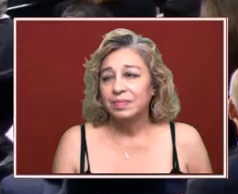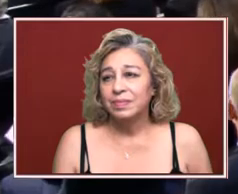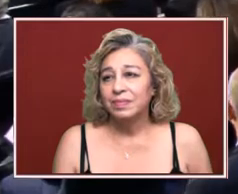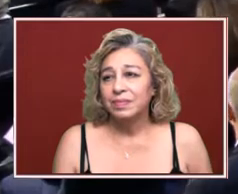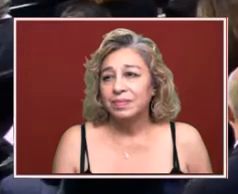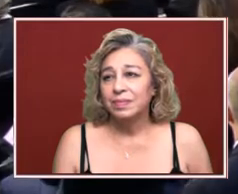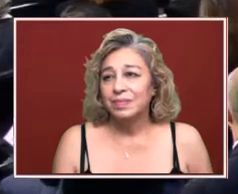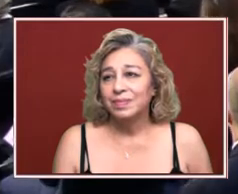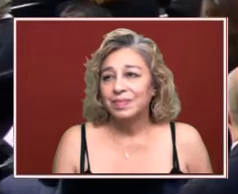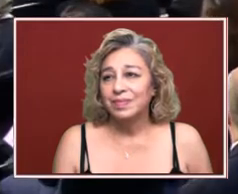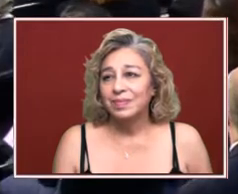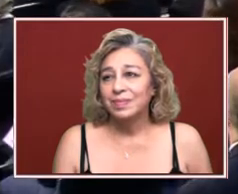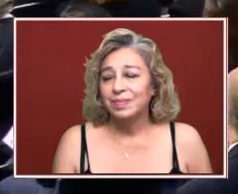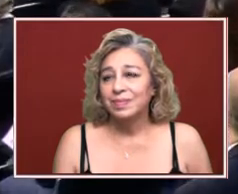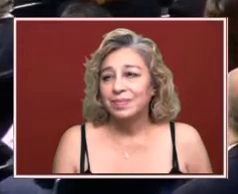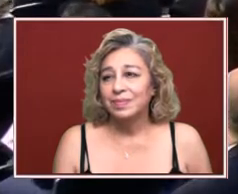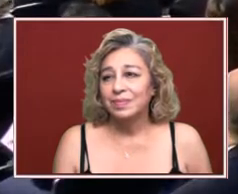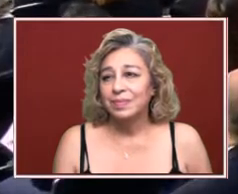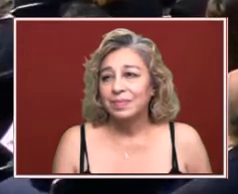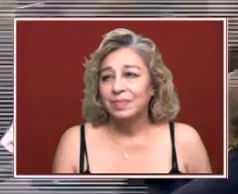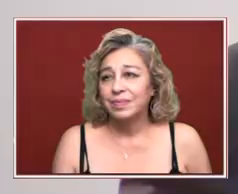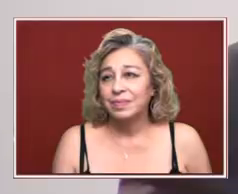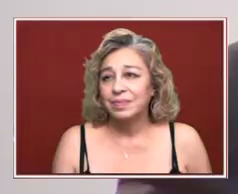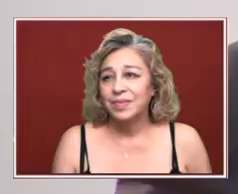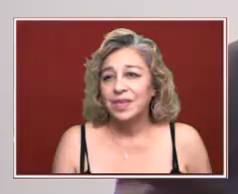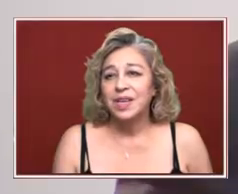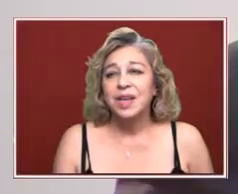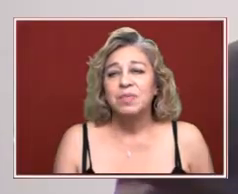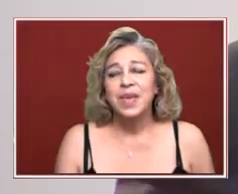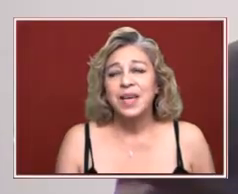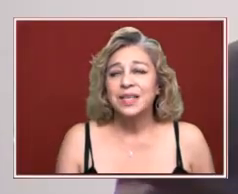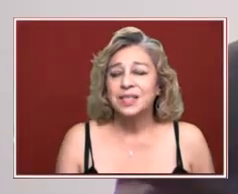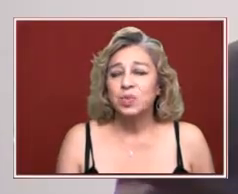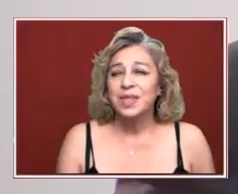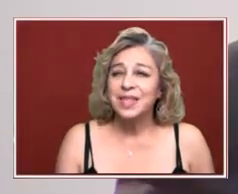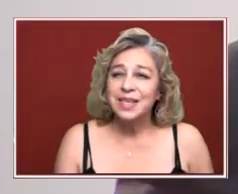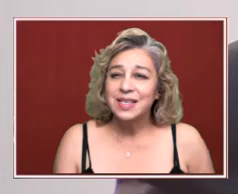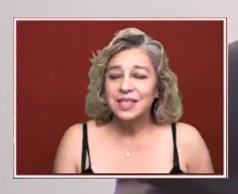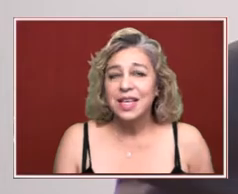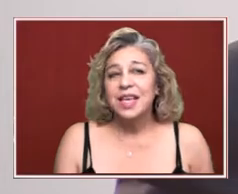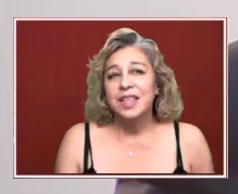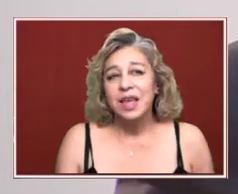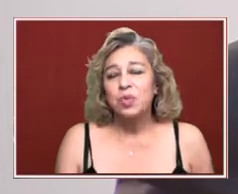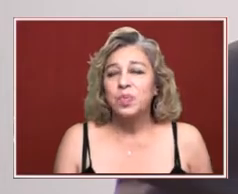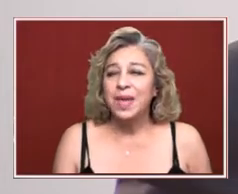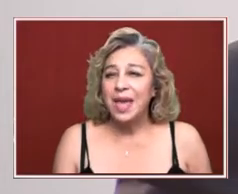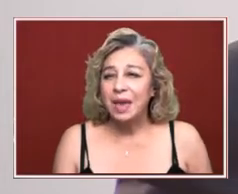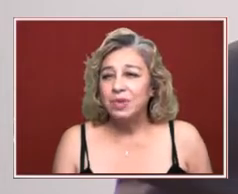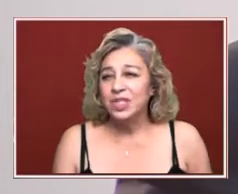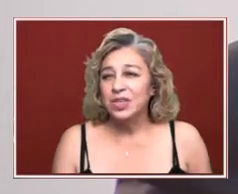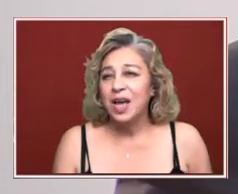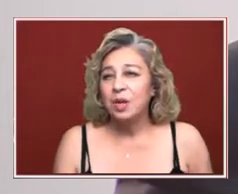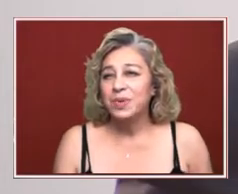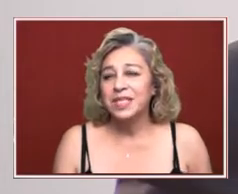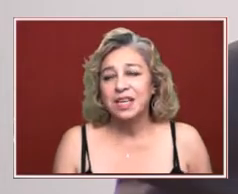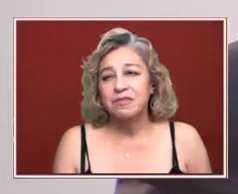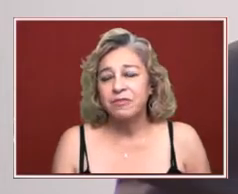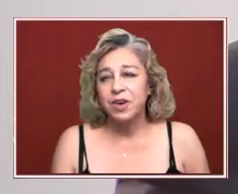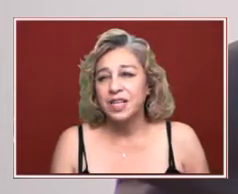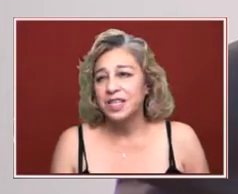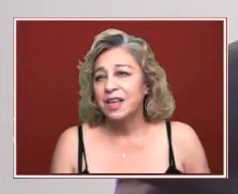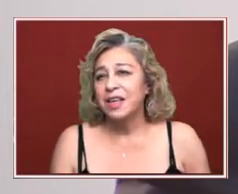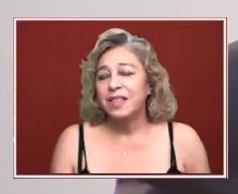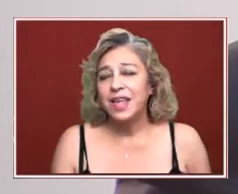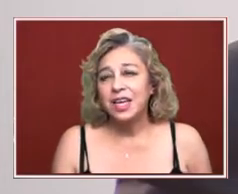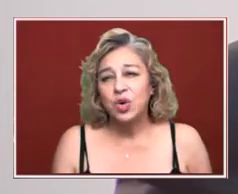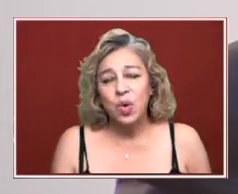problema de la inseguridad y de la violencia. Because with this, they will be able to help us